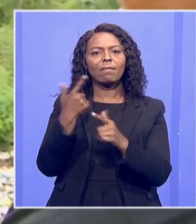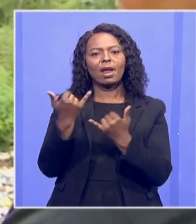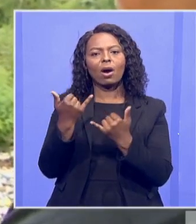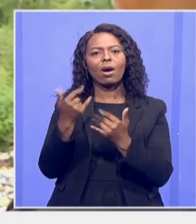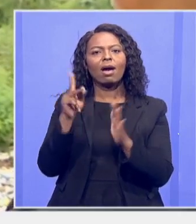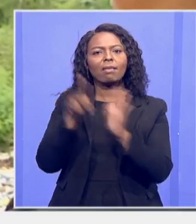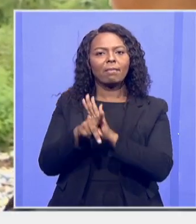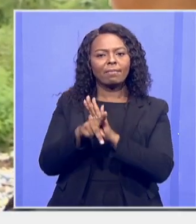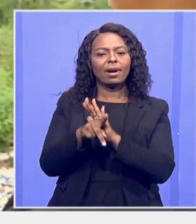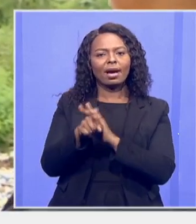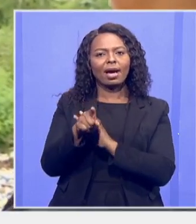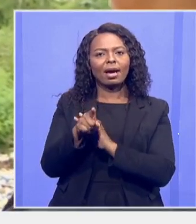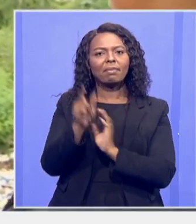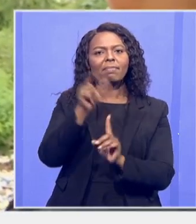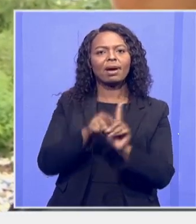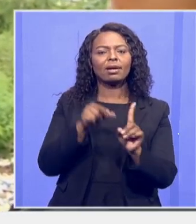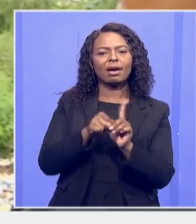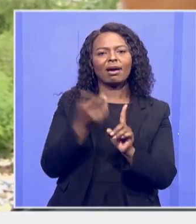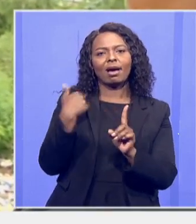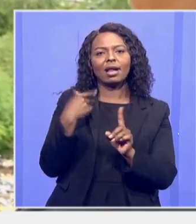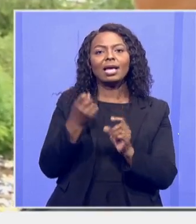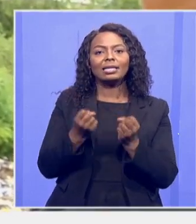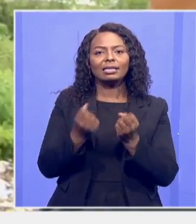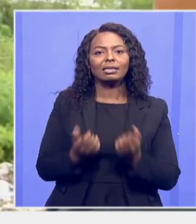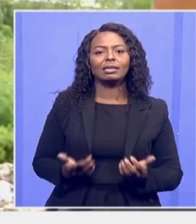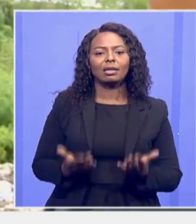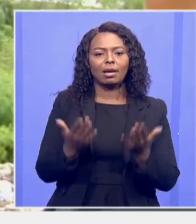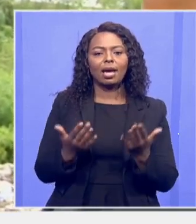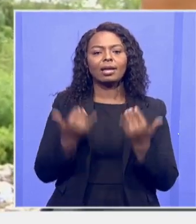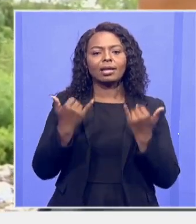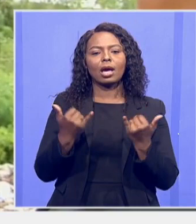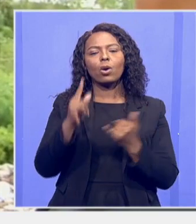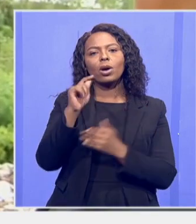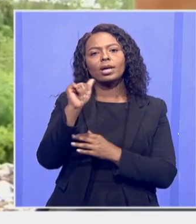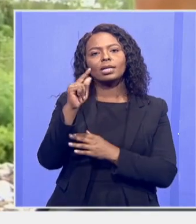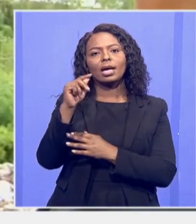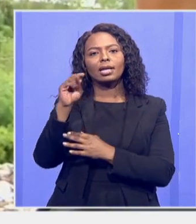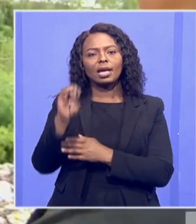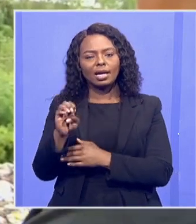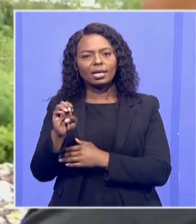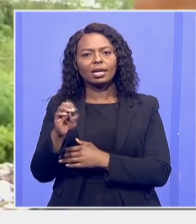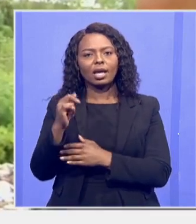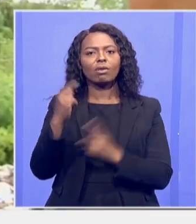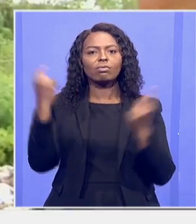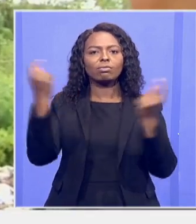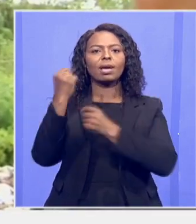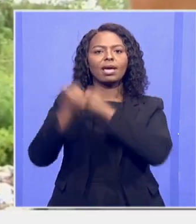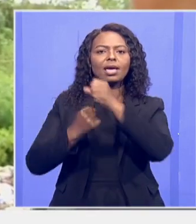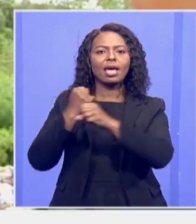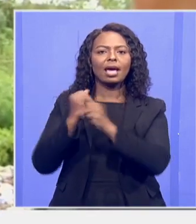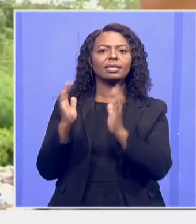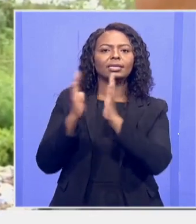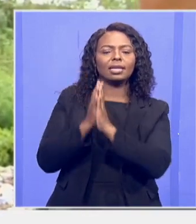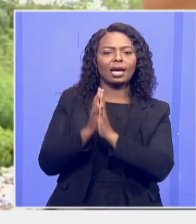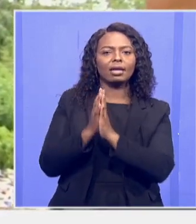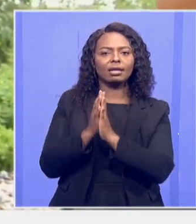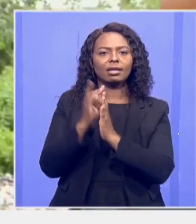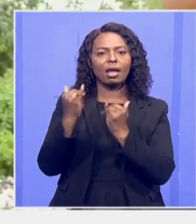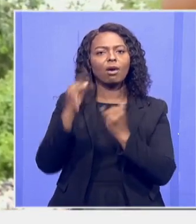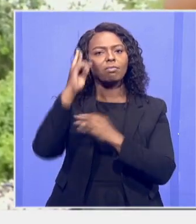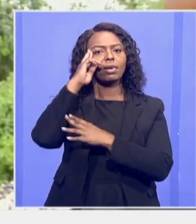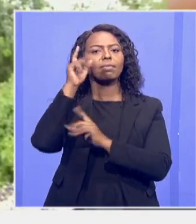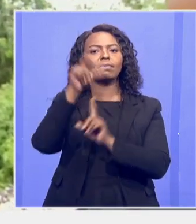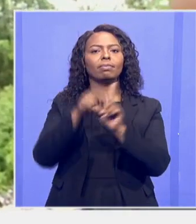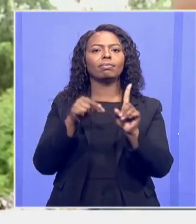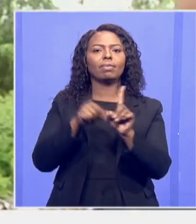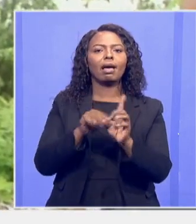him than provide services to the people, the EFF has launched this campaign to celebrate its 10-year anniversary by cleaning up our communities and